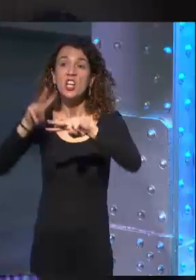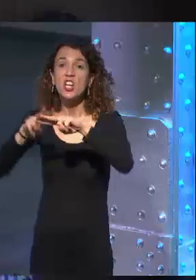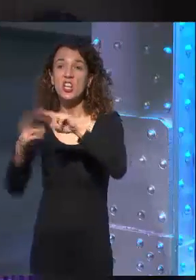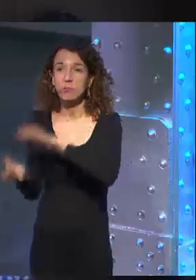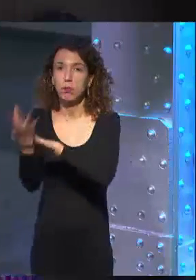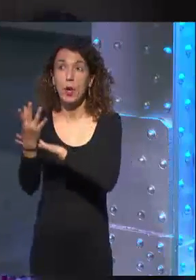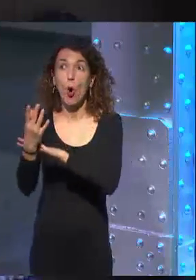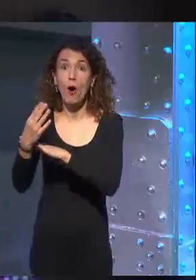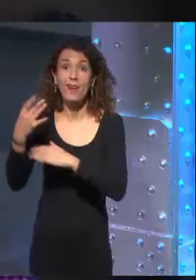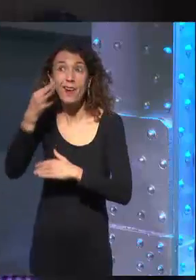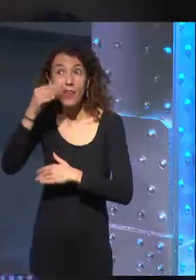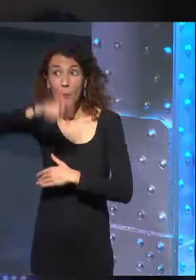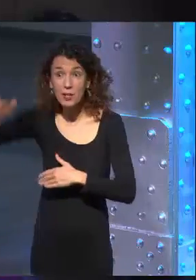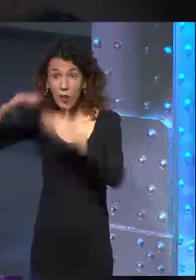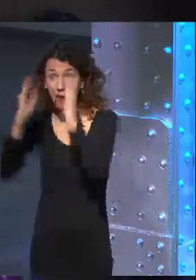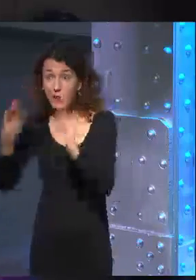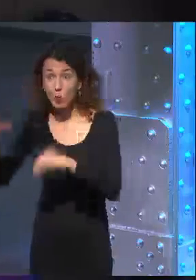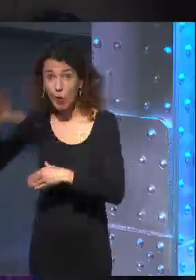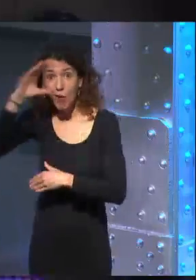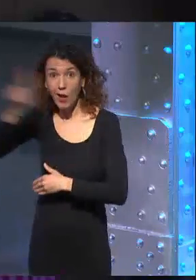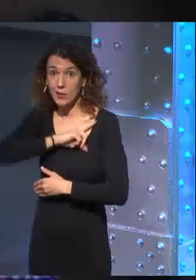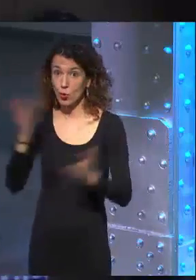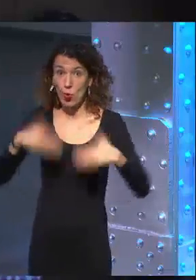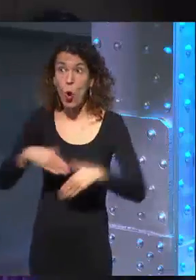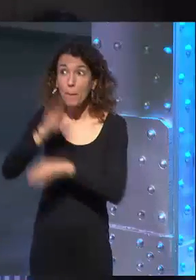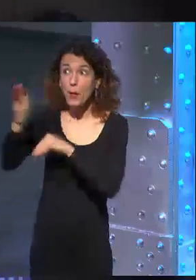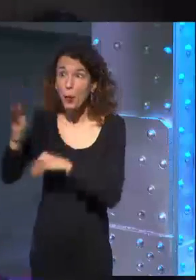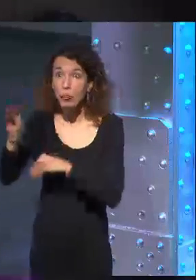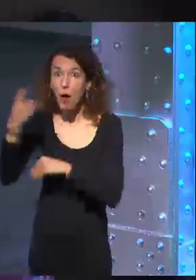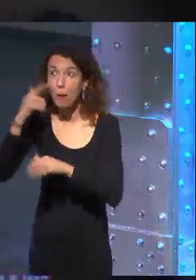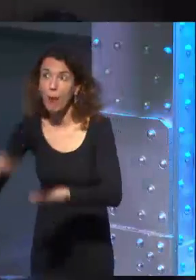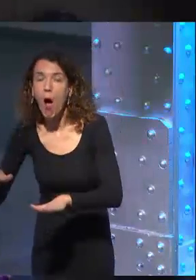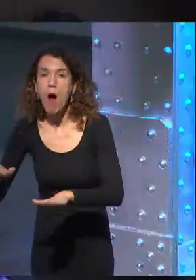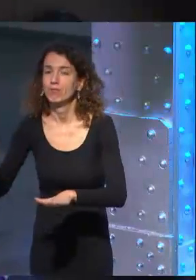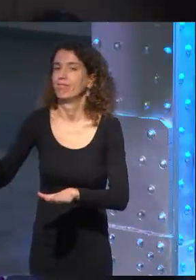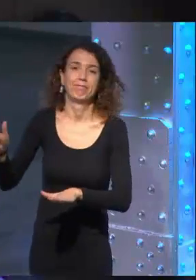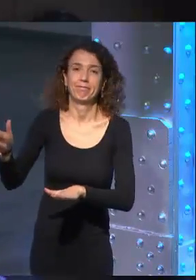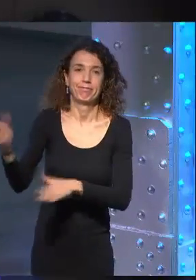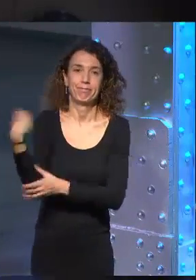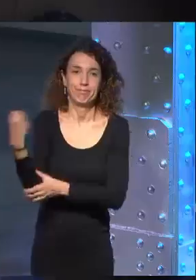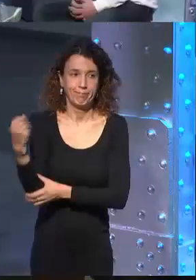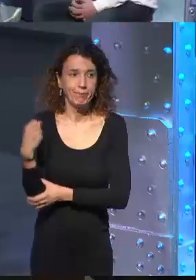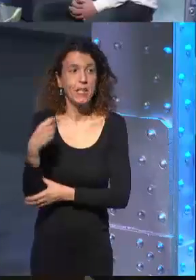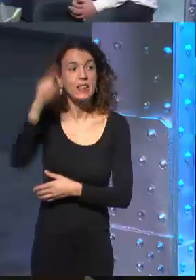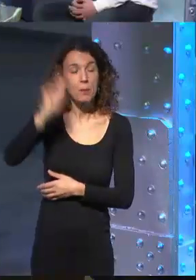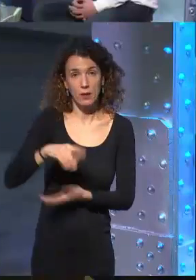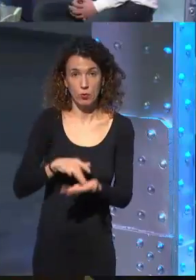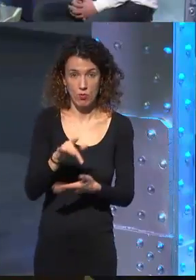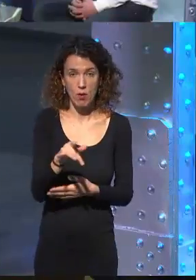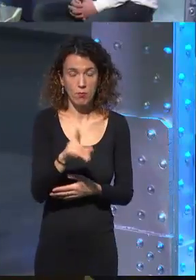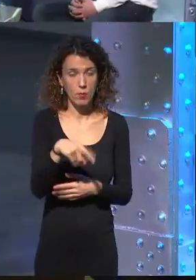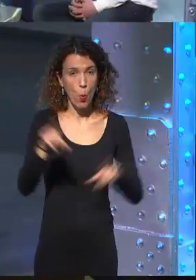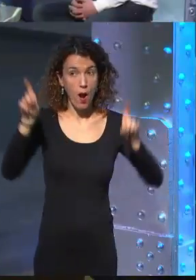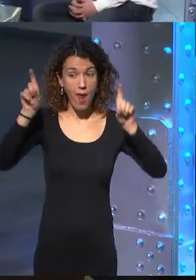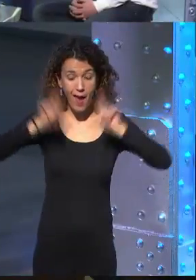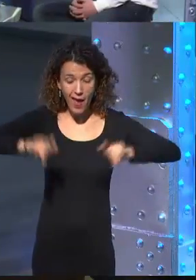not important at all, well, let's not have it. But if nobody is paying attention, why have it in the first place? I